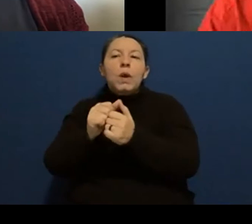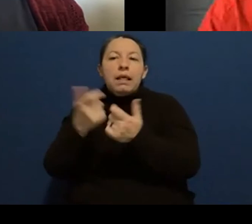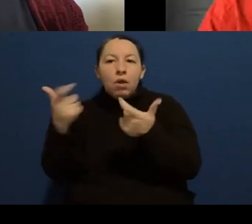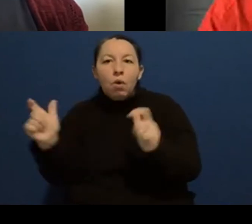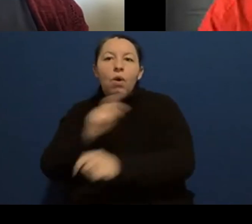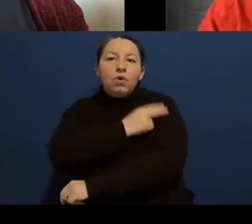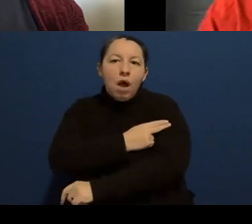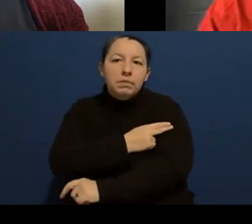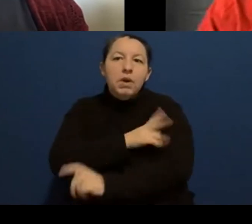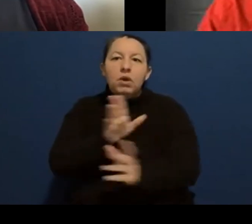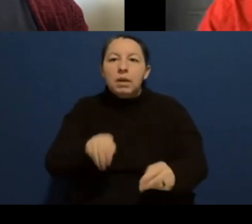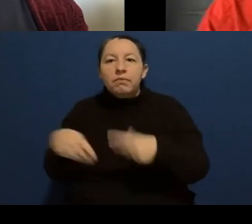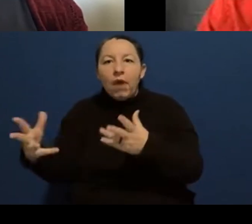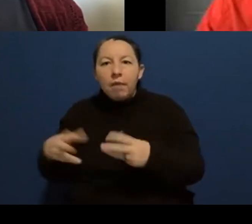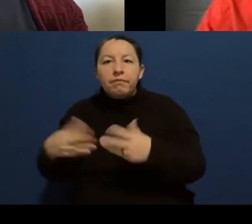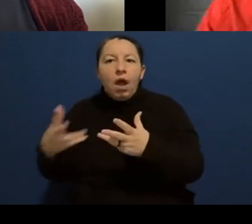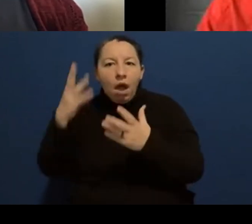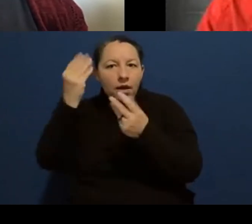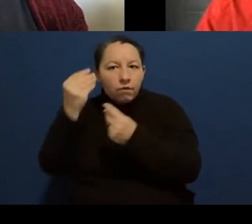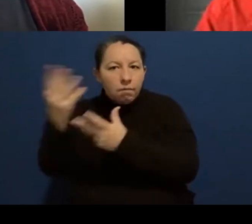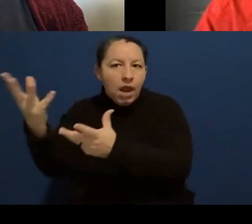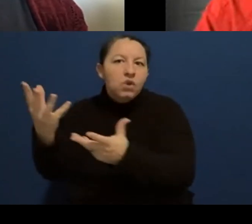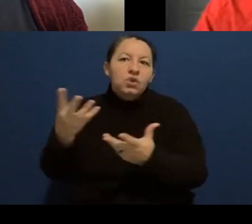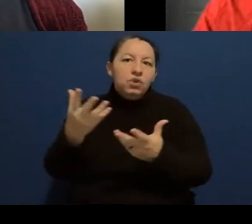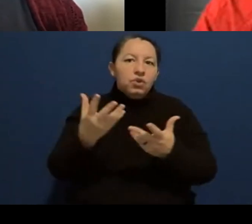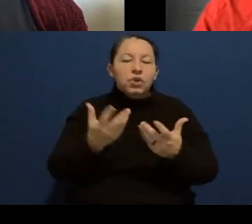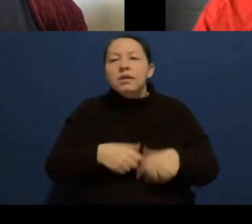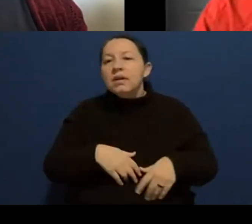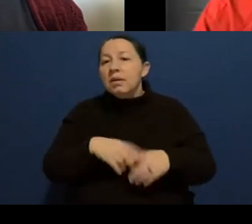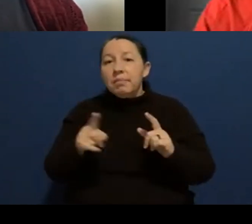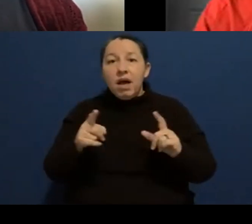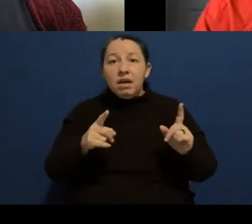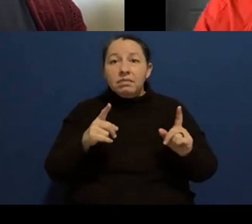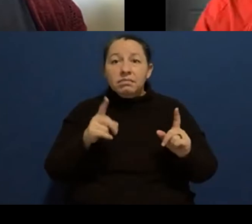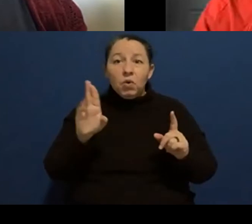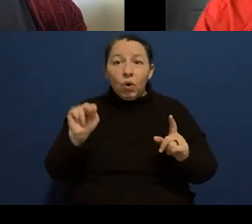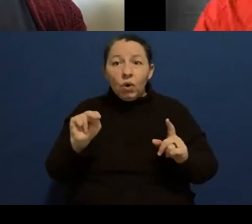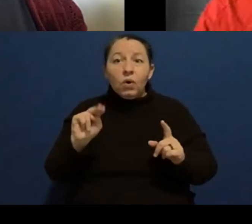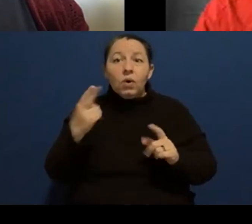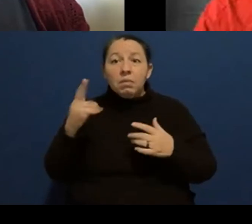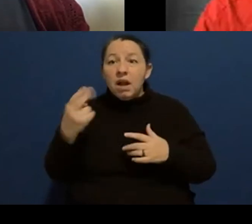But as we've done the urban work, we've always invited our health aides and our community providers into